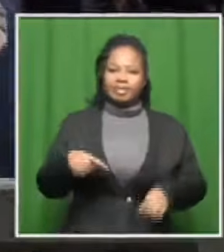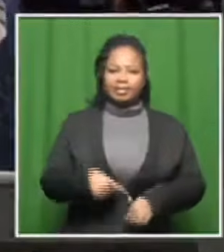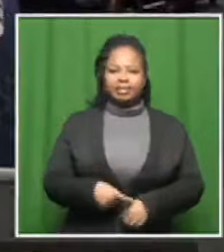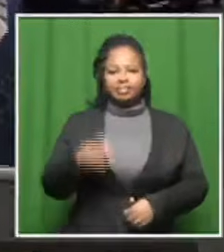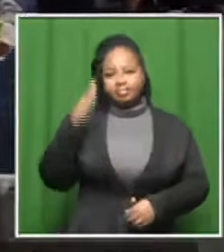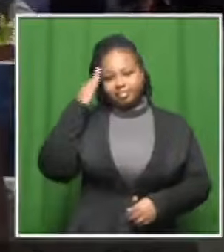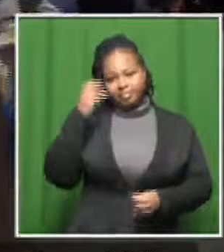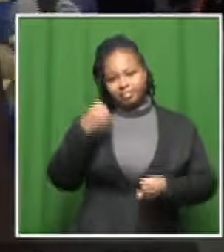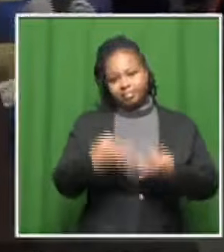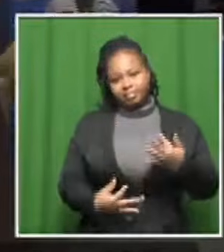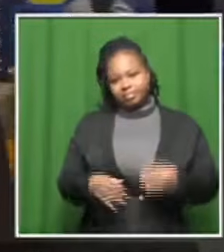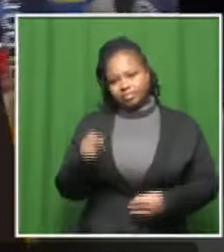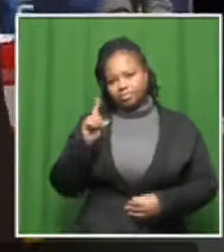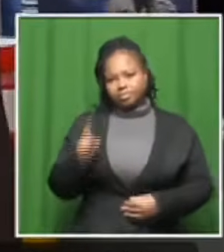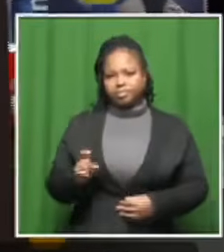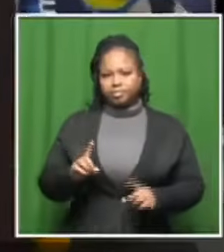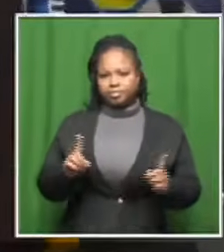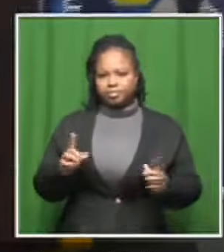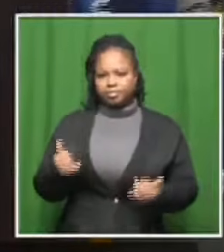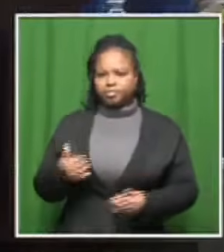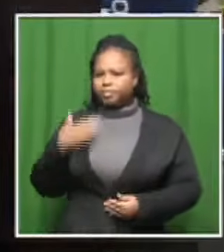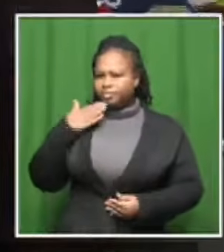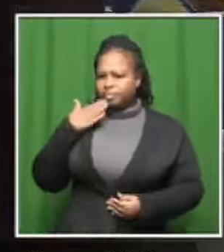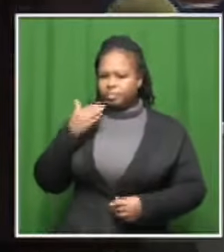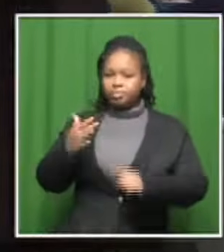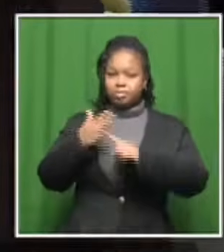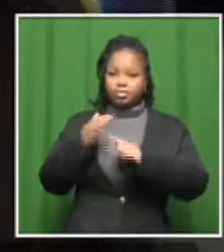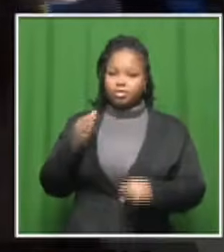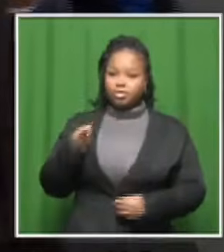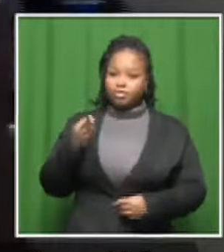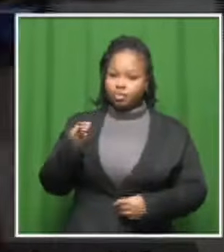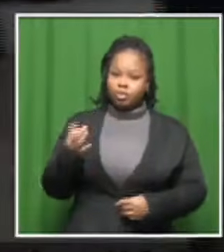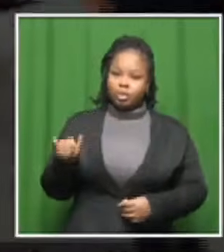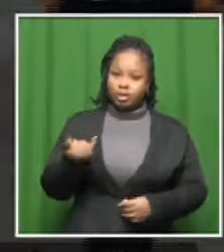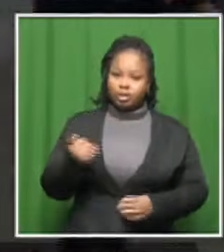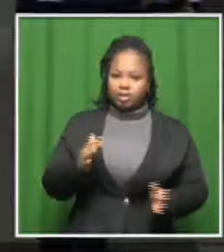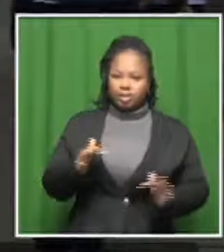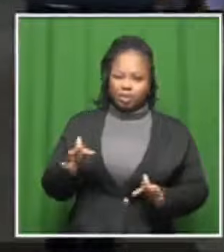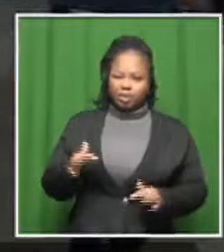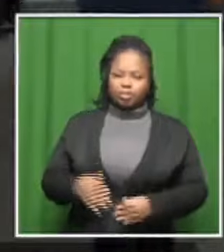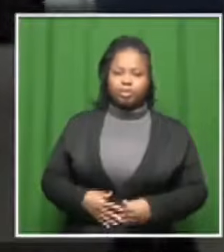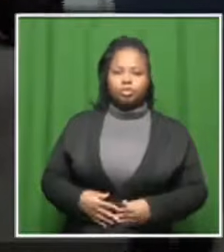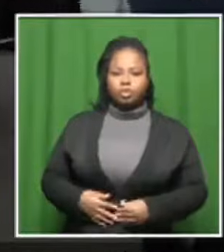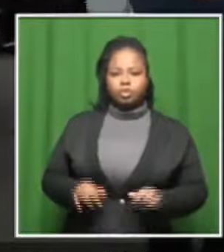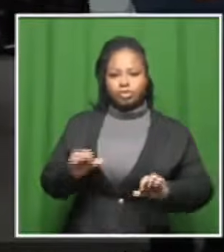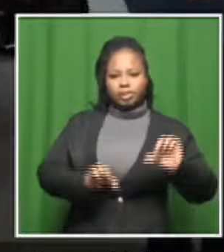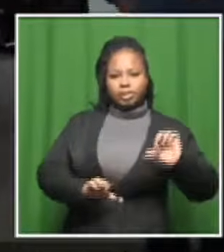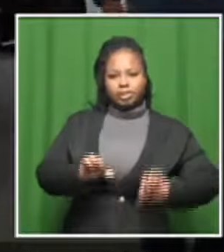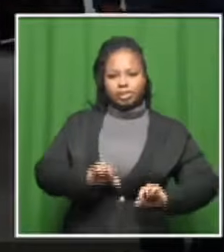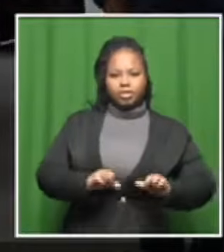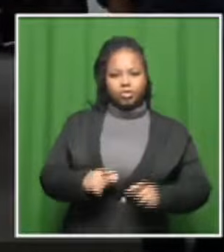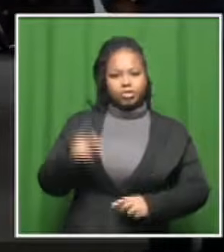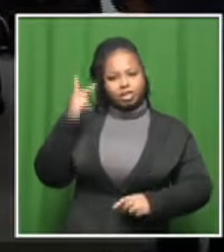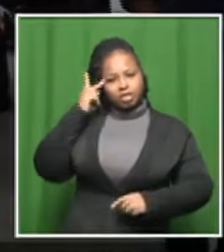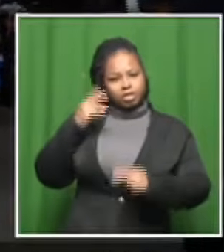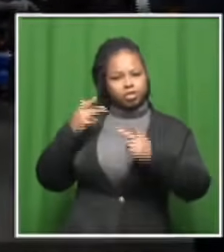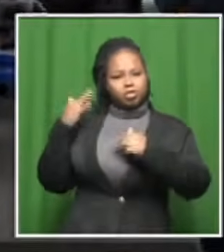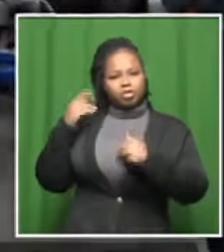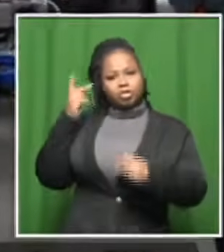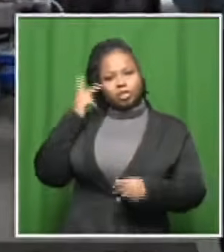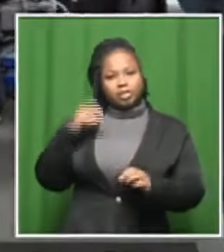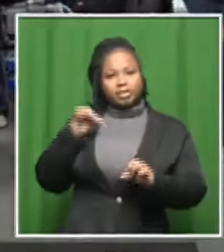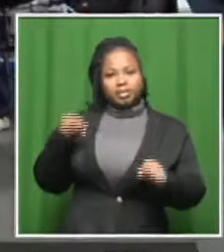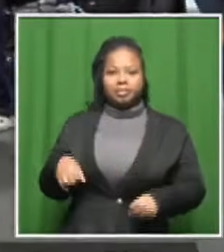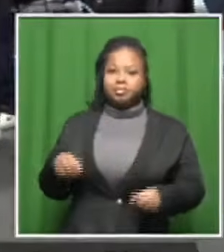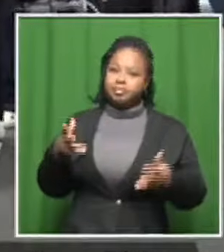lots of questions here. Thank you for showing us what the future also entails, fusing science with indigenous knowledge systems. This is